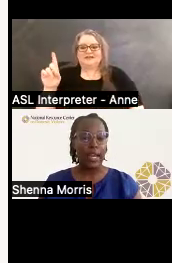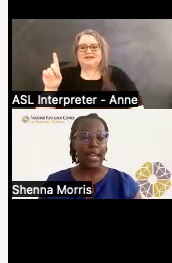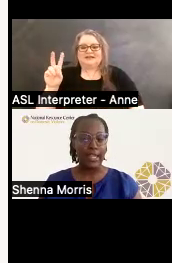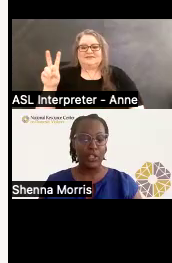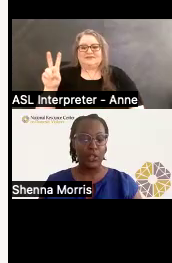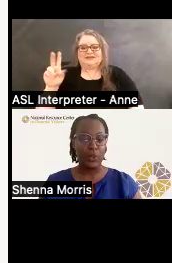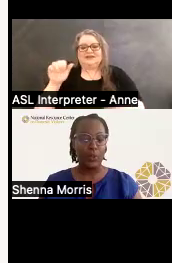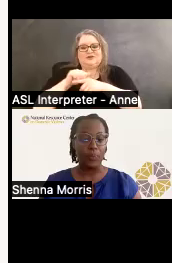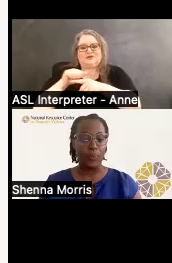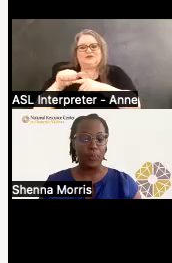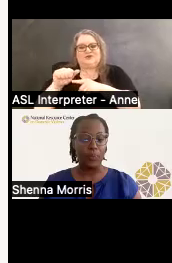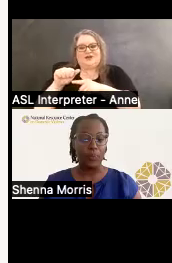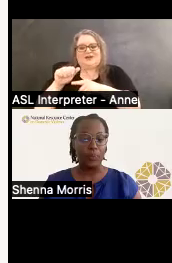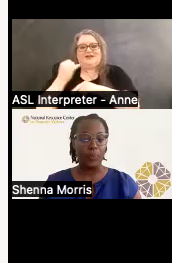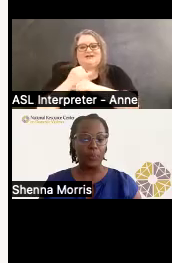Training Institute.